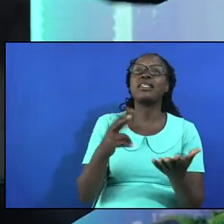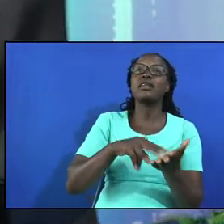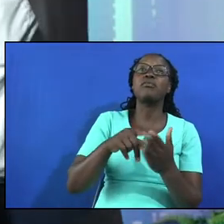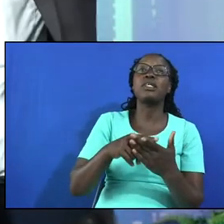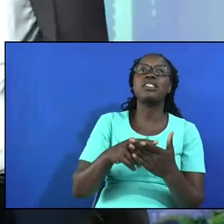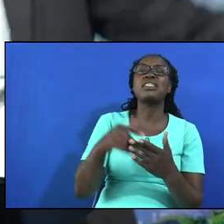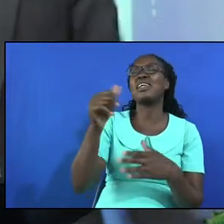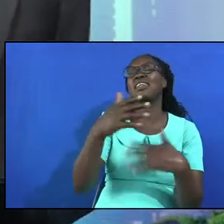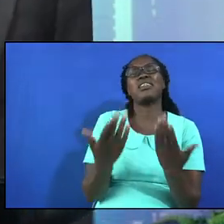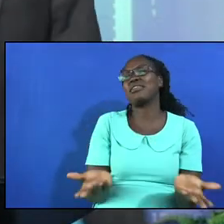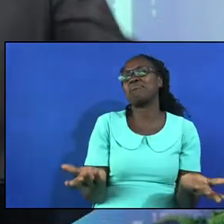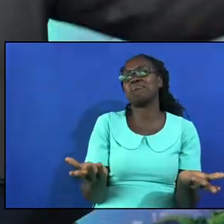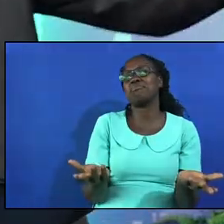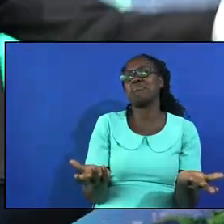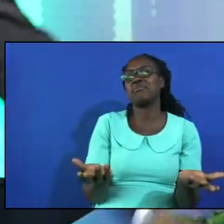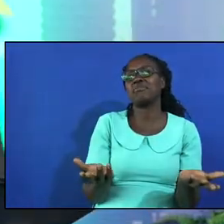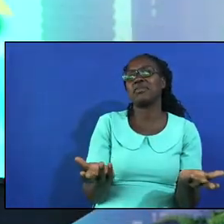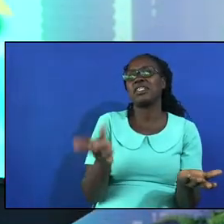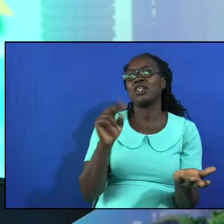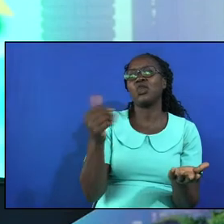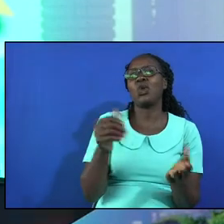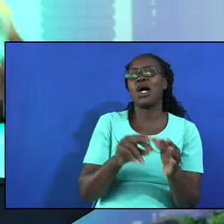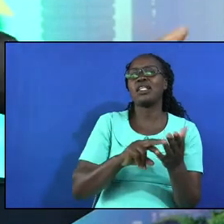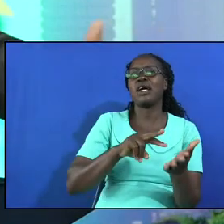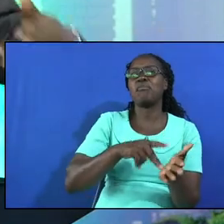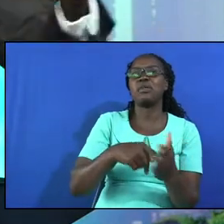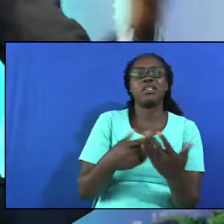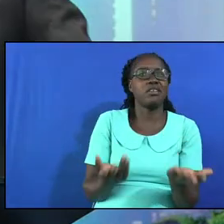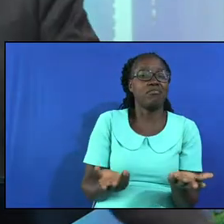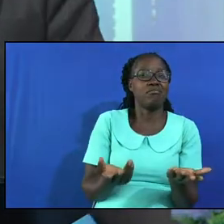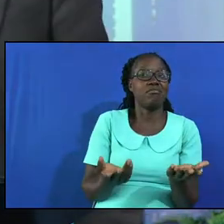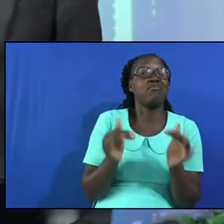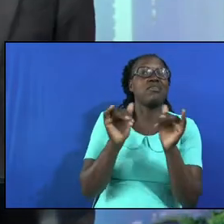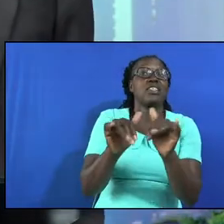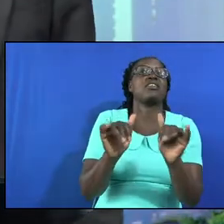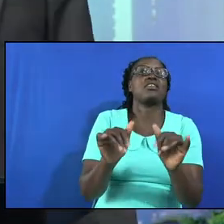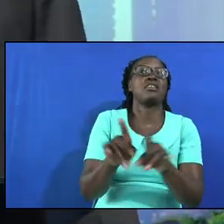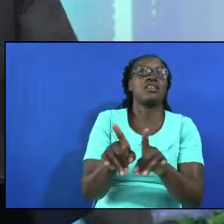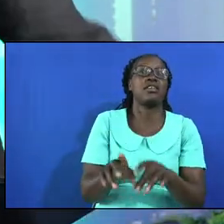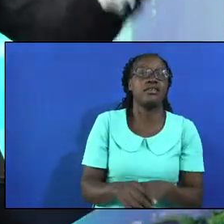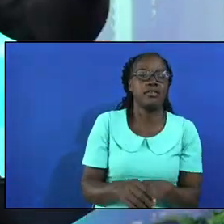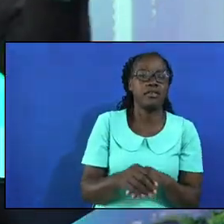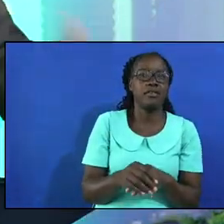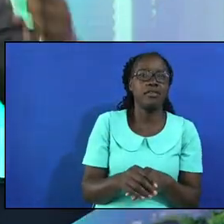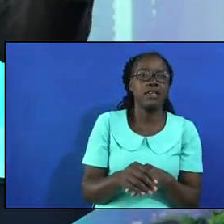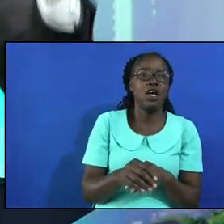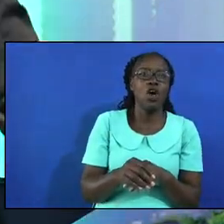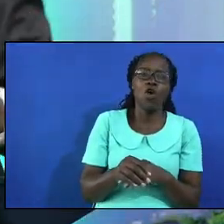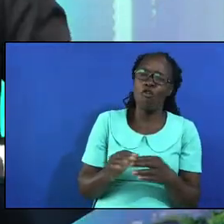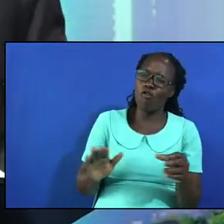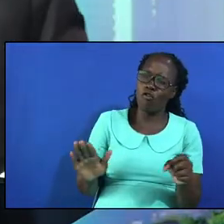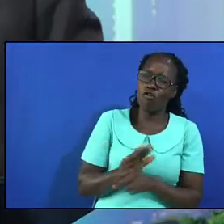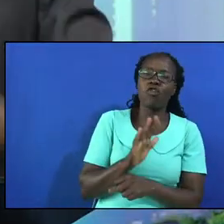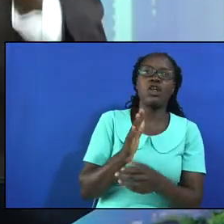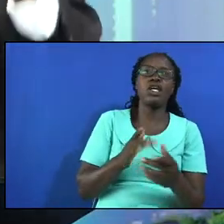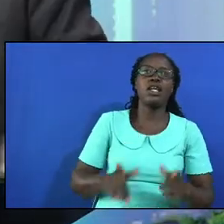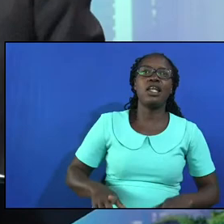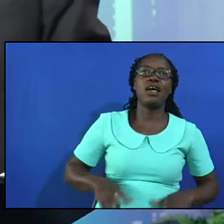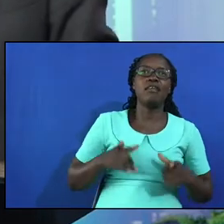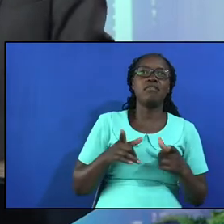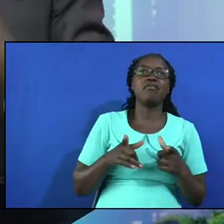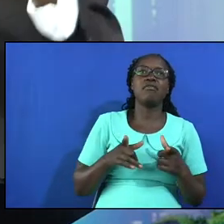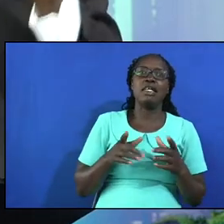means? Anything. I mean, there is no other definition. Anything means anything. Your entire life